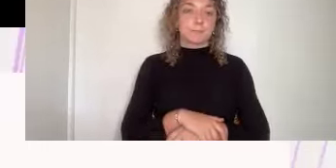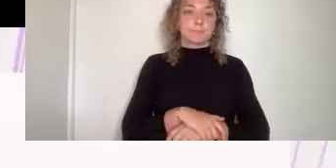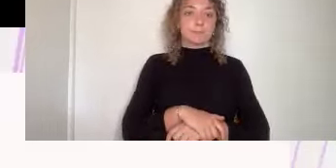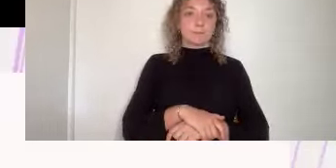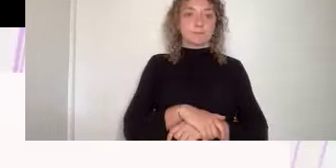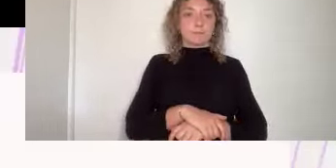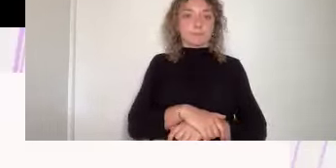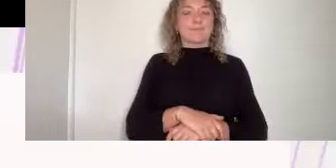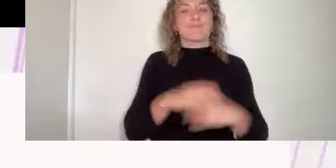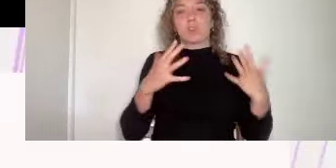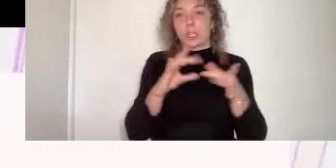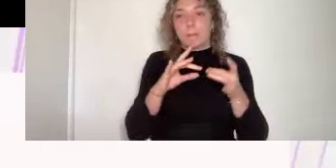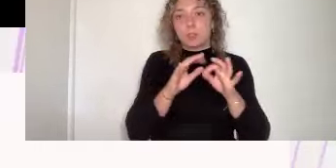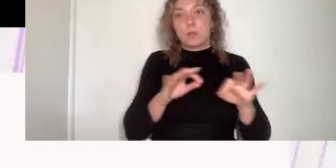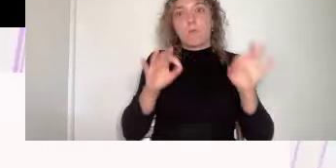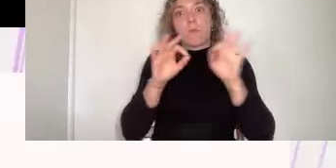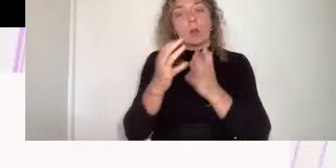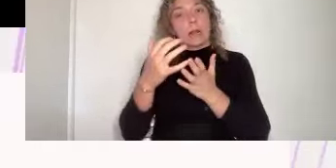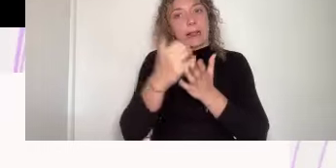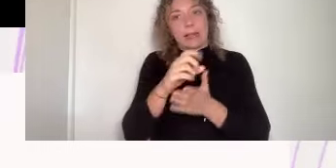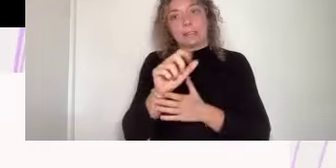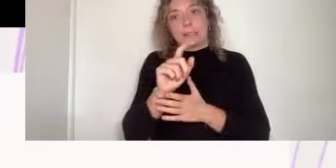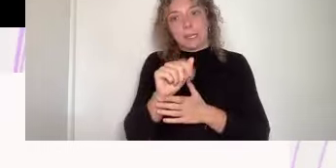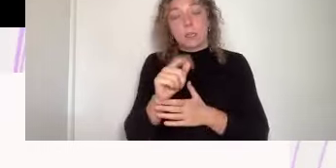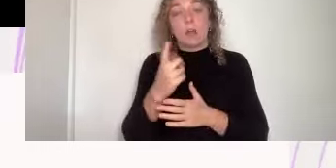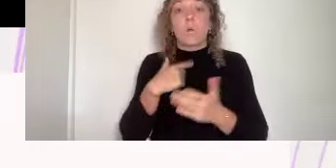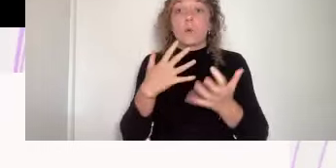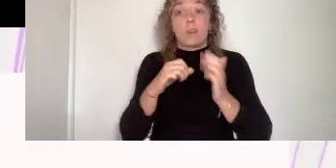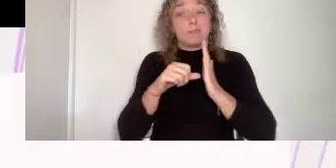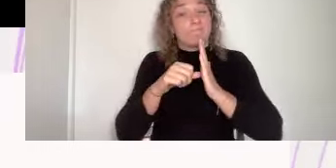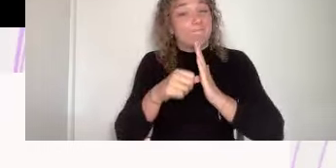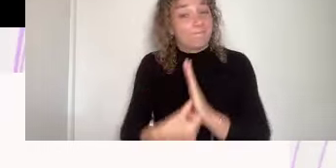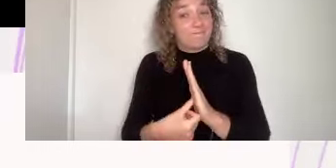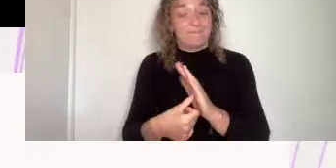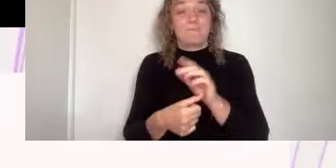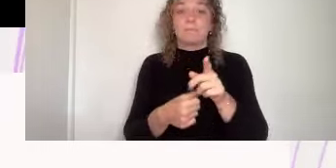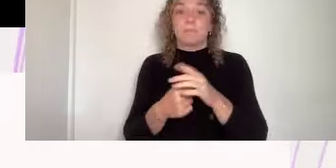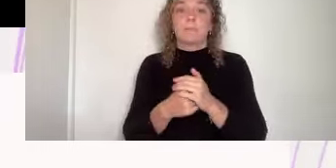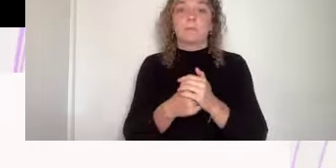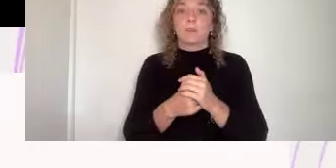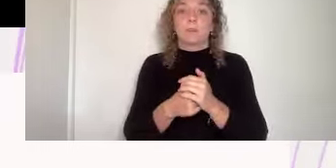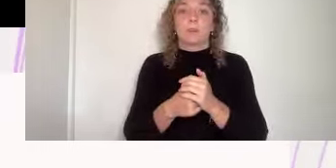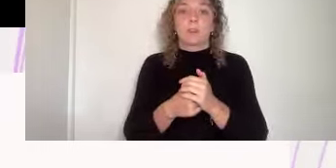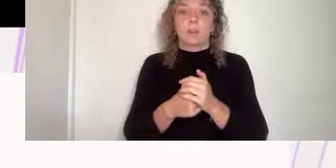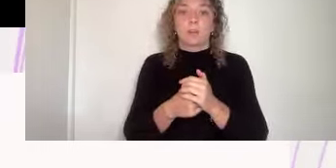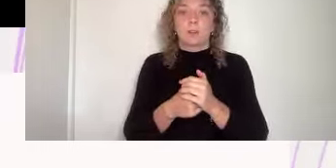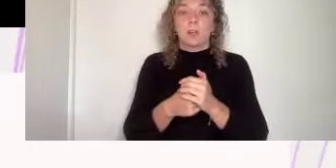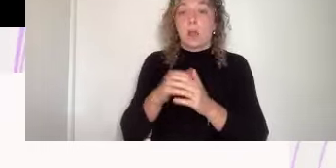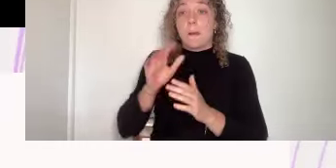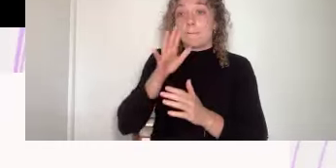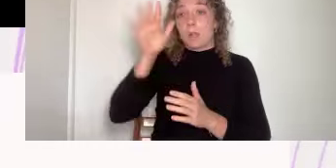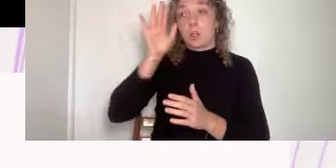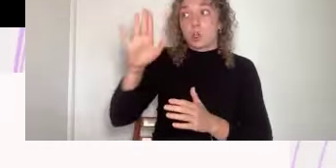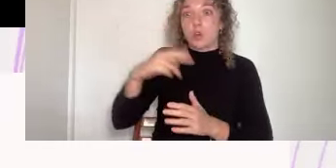I already mentioned the importance of collecting data, but we want to also emphasize lifting up parents' voice.